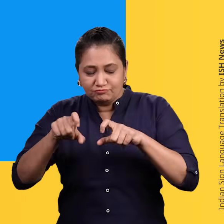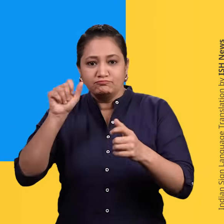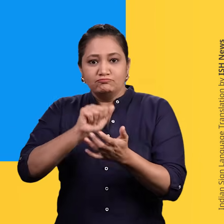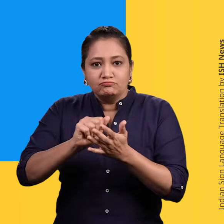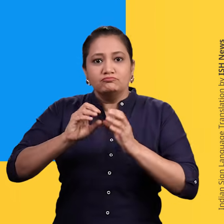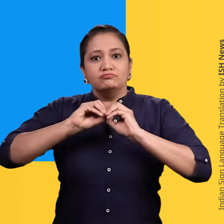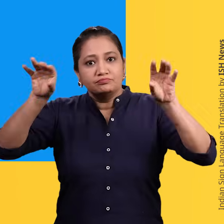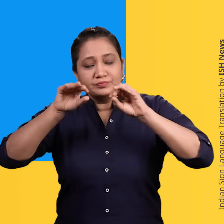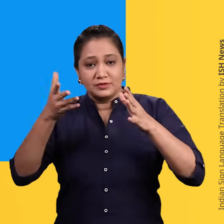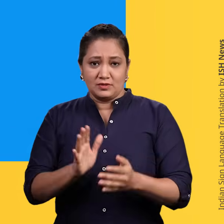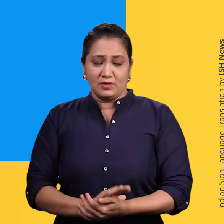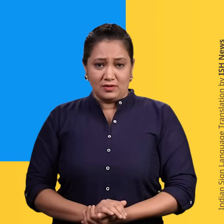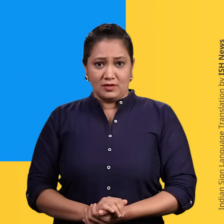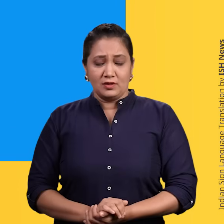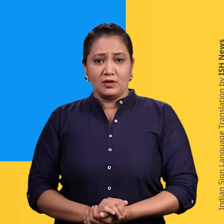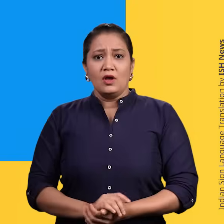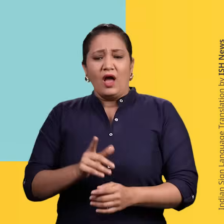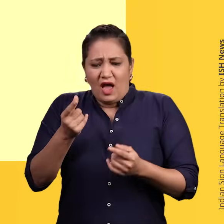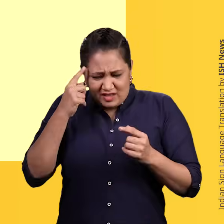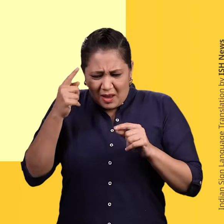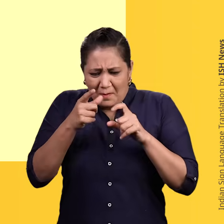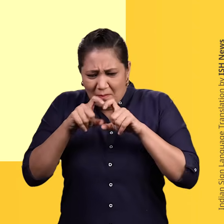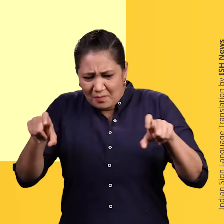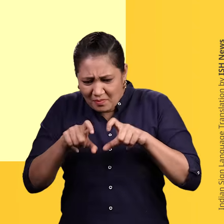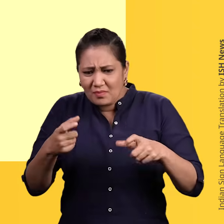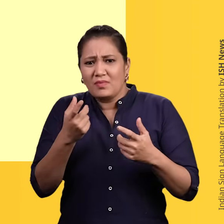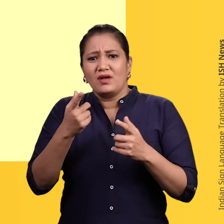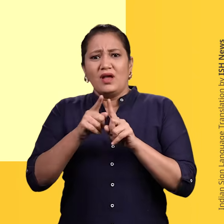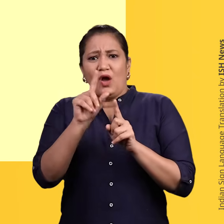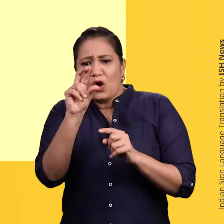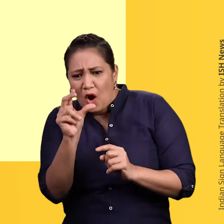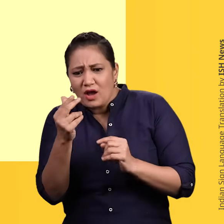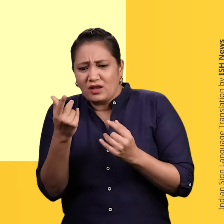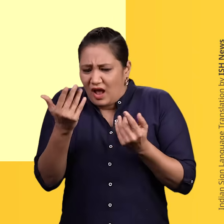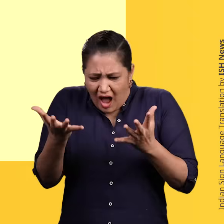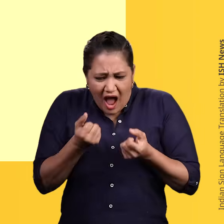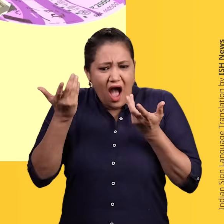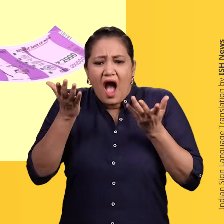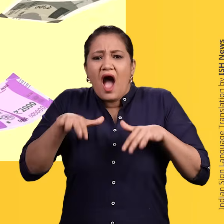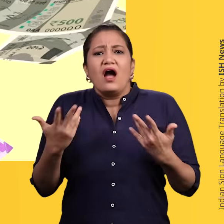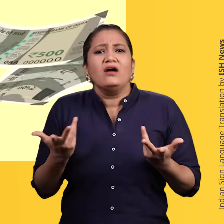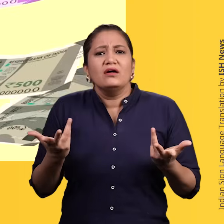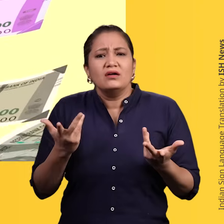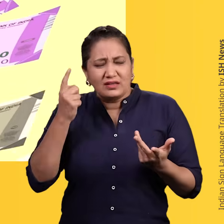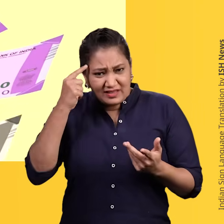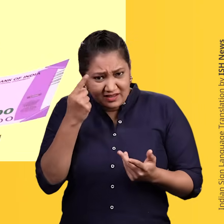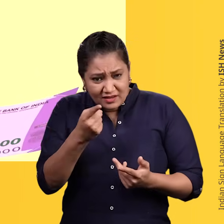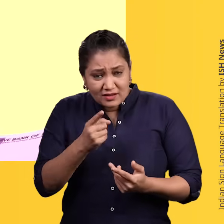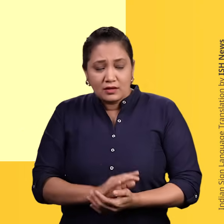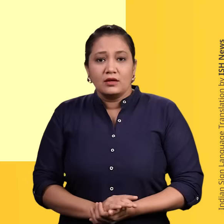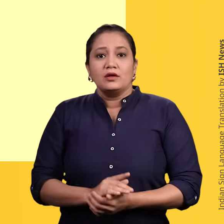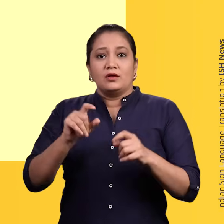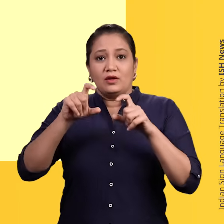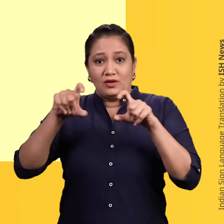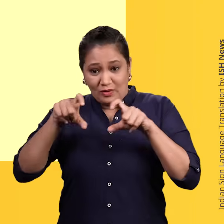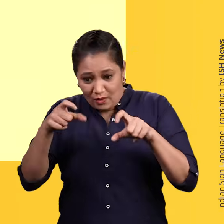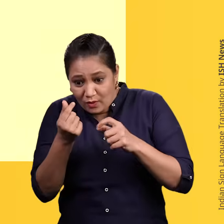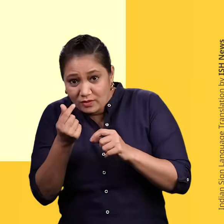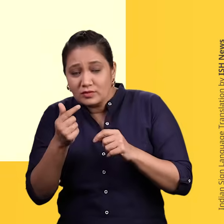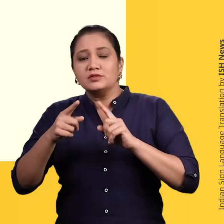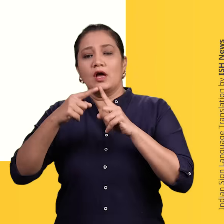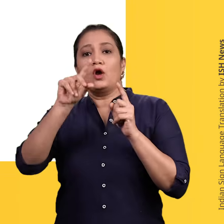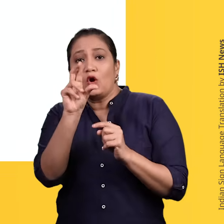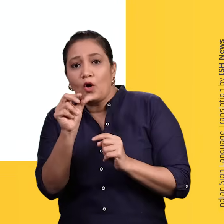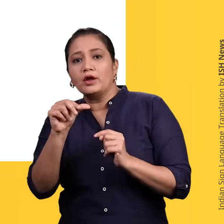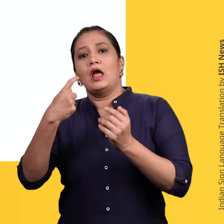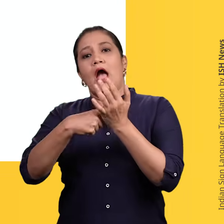Issuer of currency. Ever wondered from where the notes and coins which we spend come from? The notes